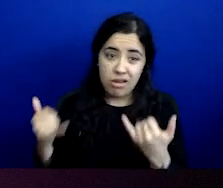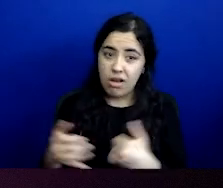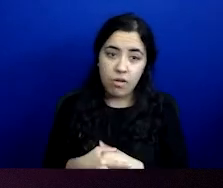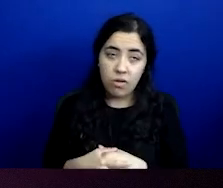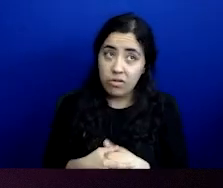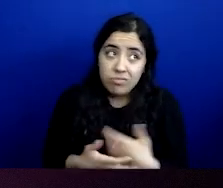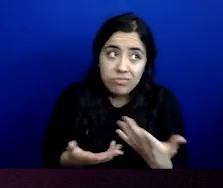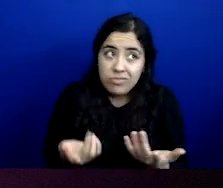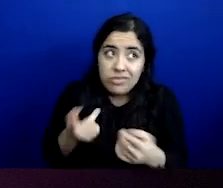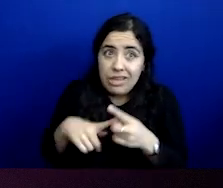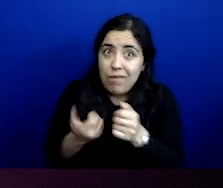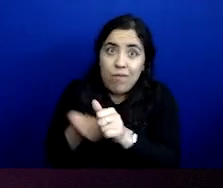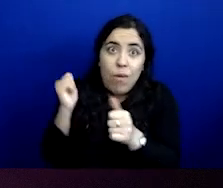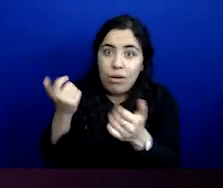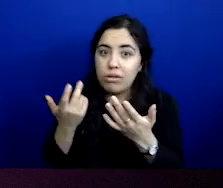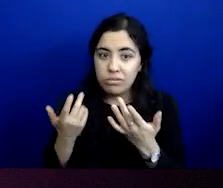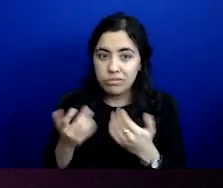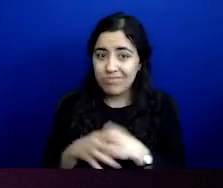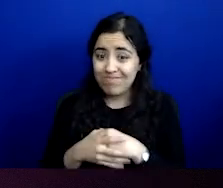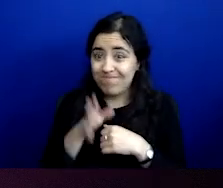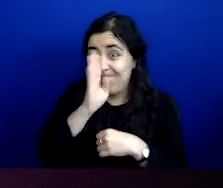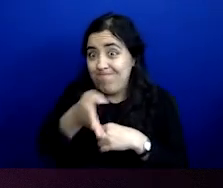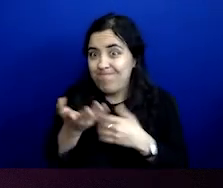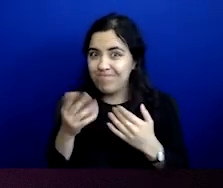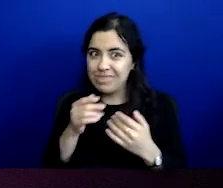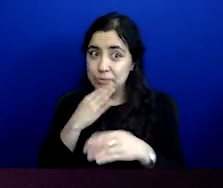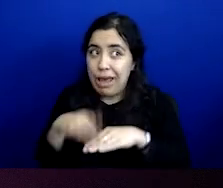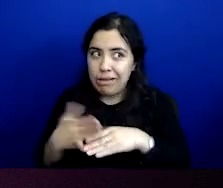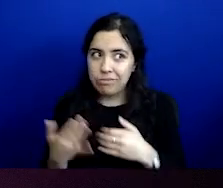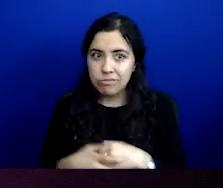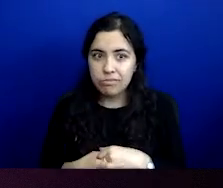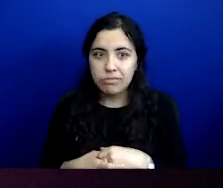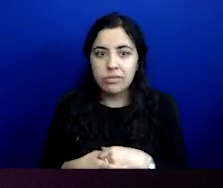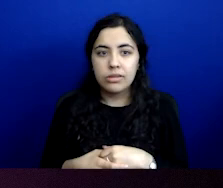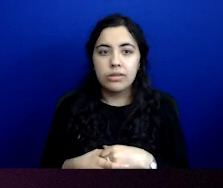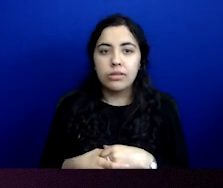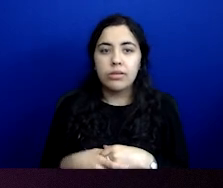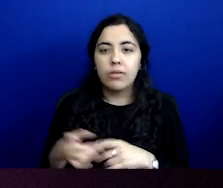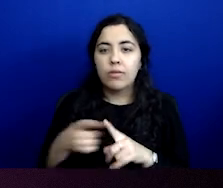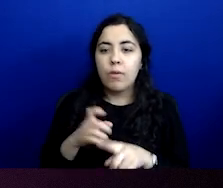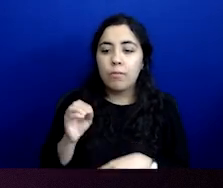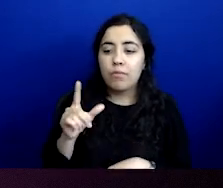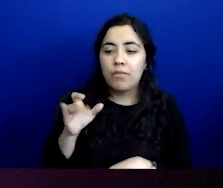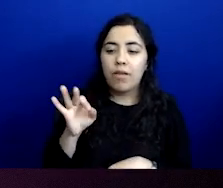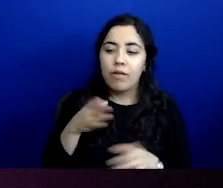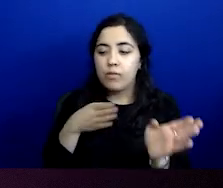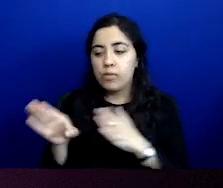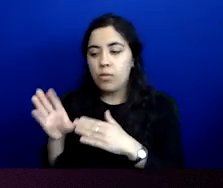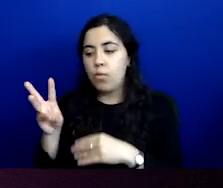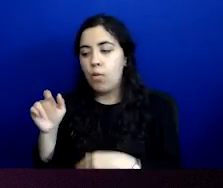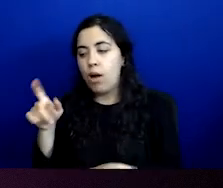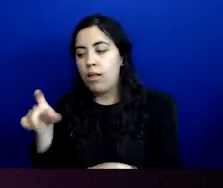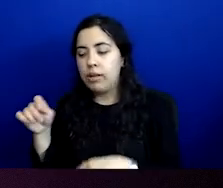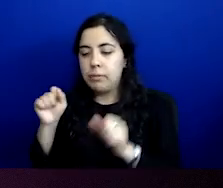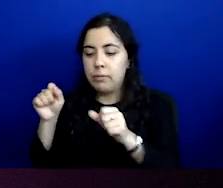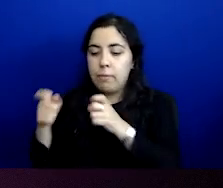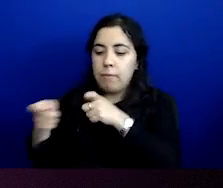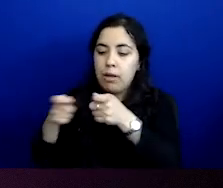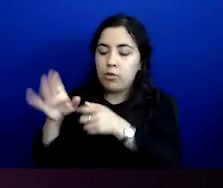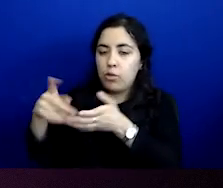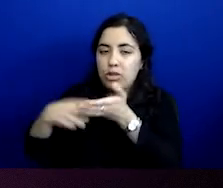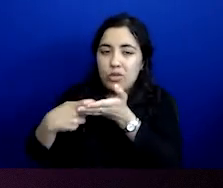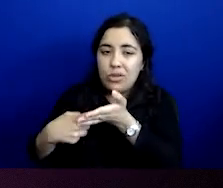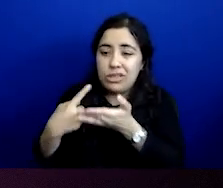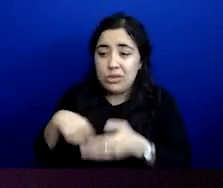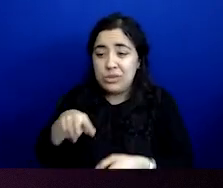no way around that, like to kind of like sugarcoat that. Coming from something like OAuth to a wallet and being able to manage like your tokens and